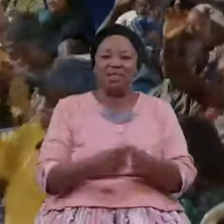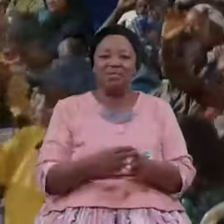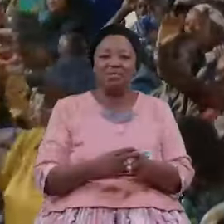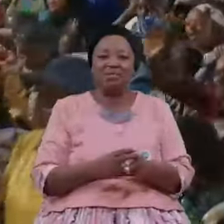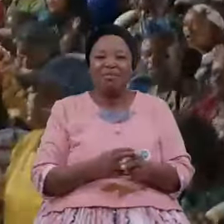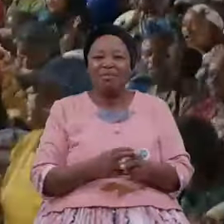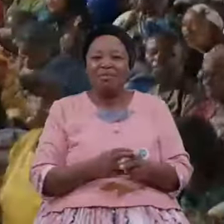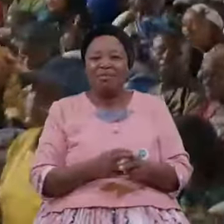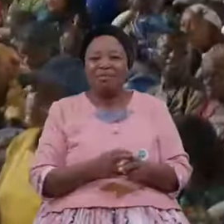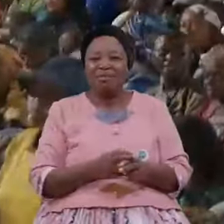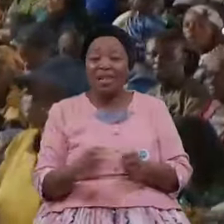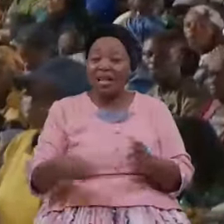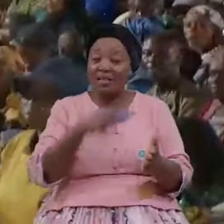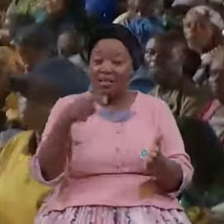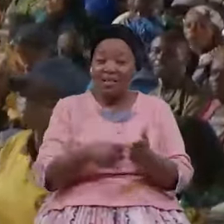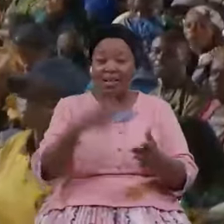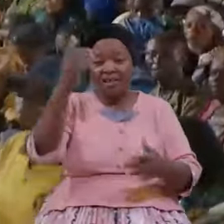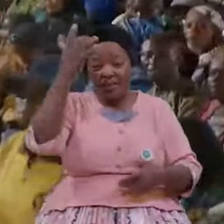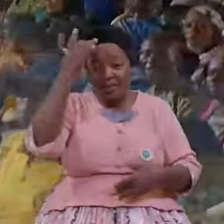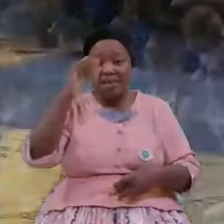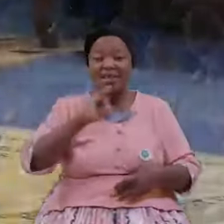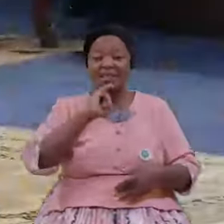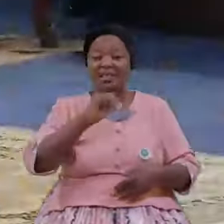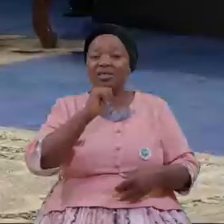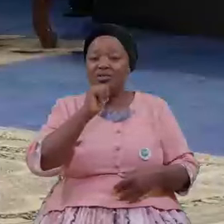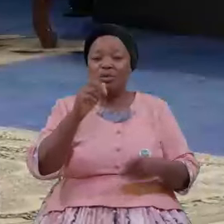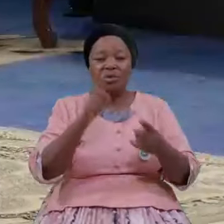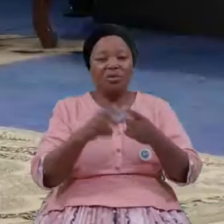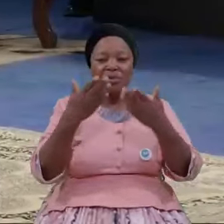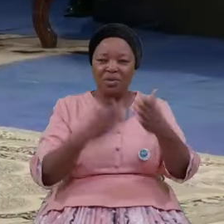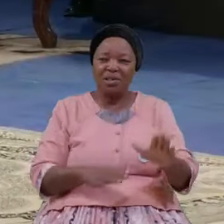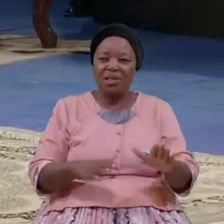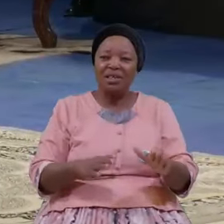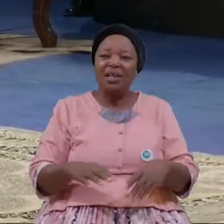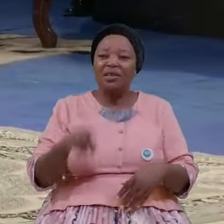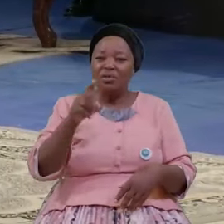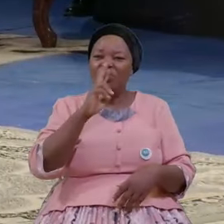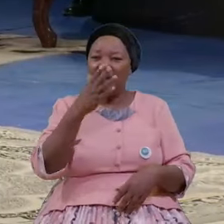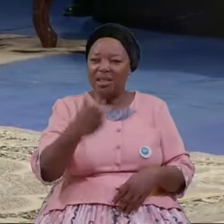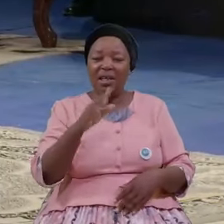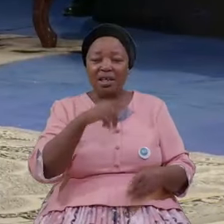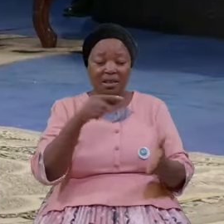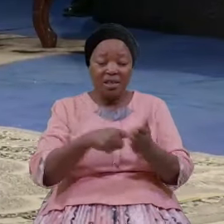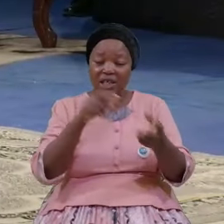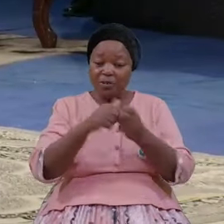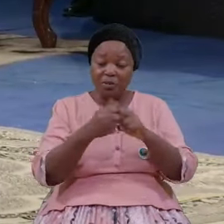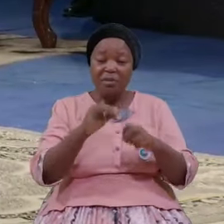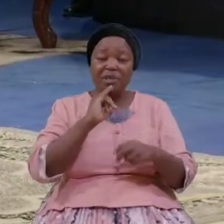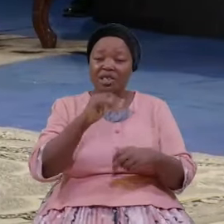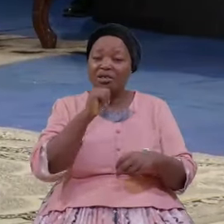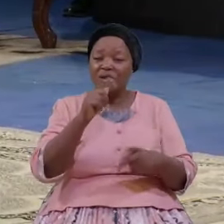This sickness is not unto death. You are there? This problem is not unto